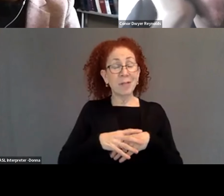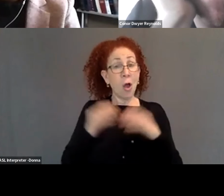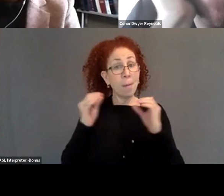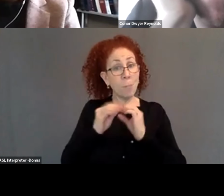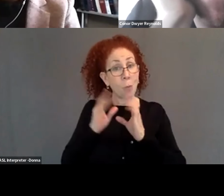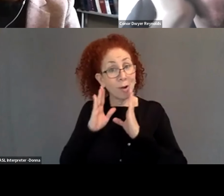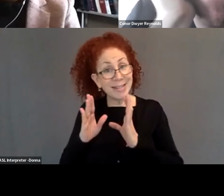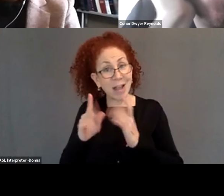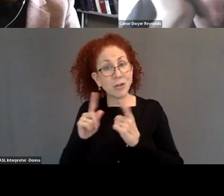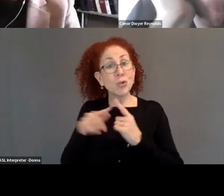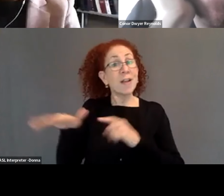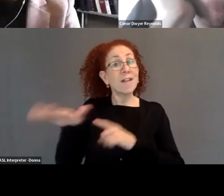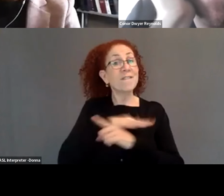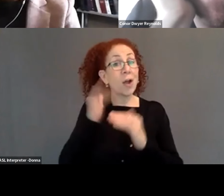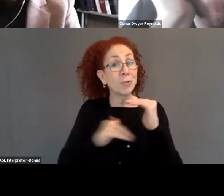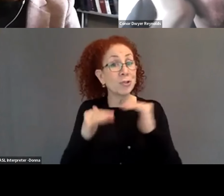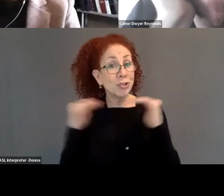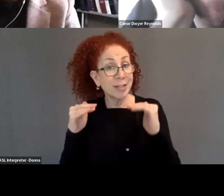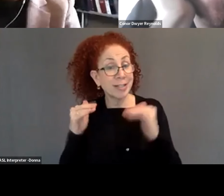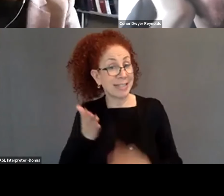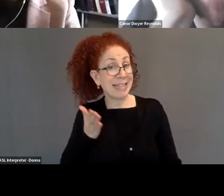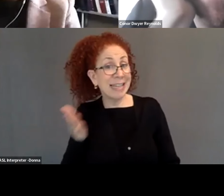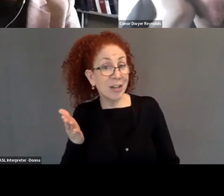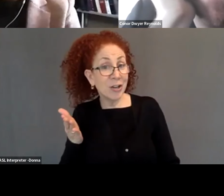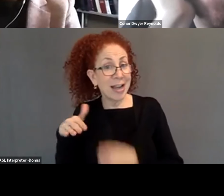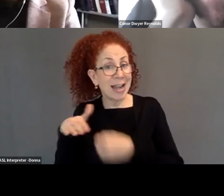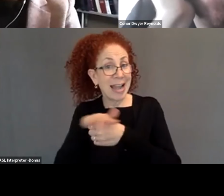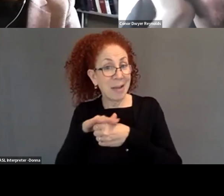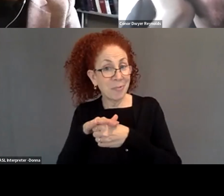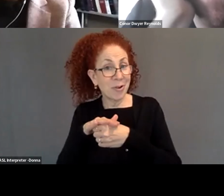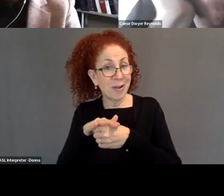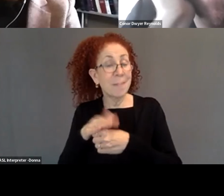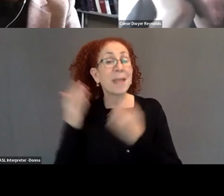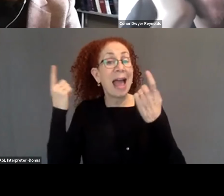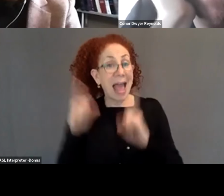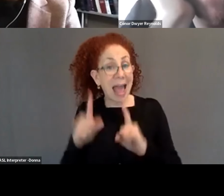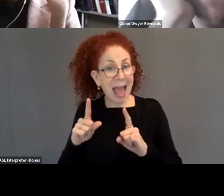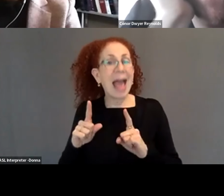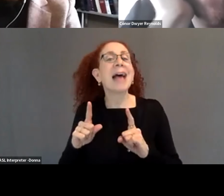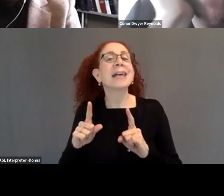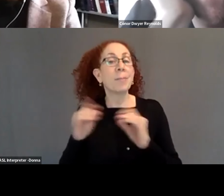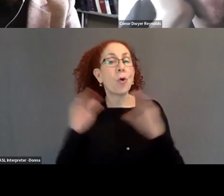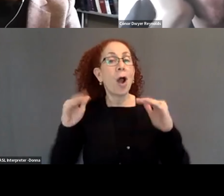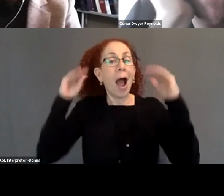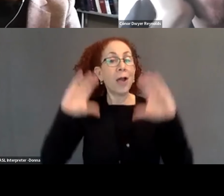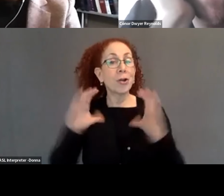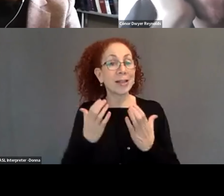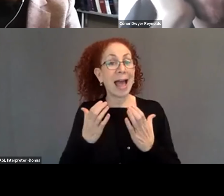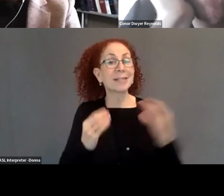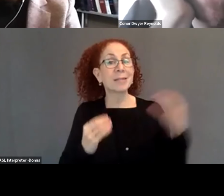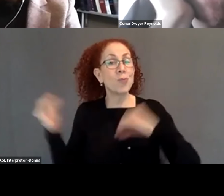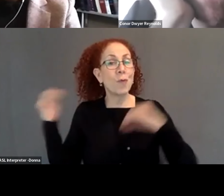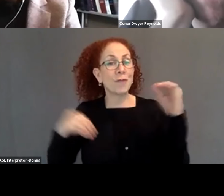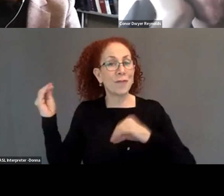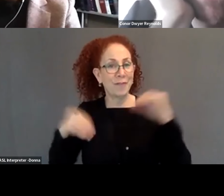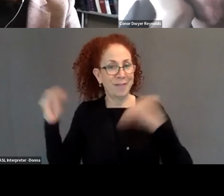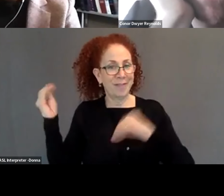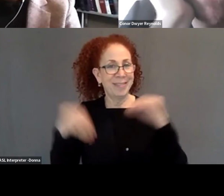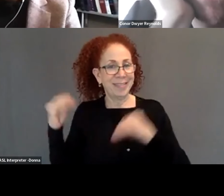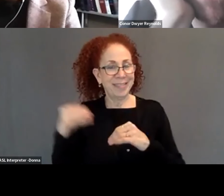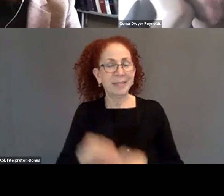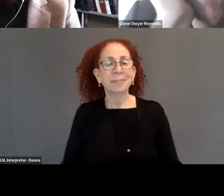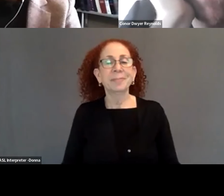to environmental justice in this neighborhood as the racial and class composition of the neighborhood changes. And